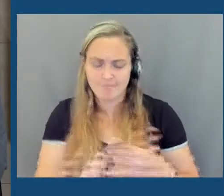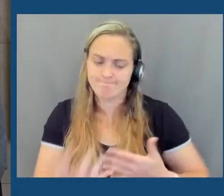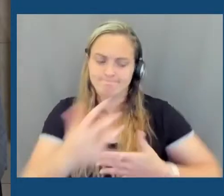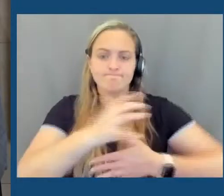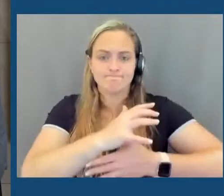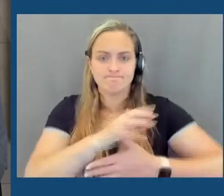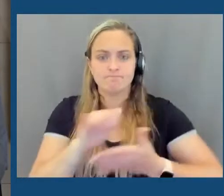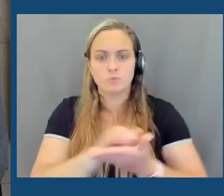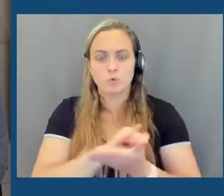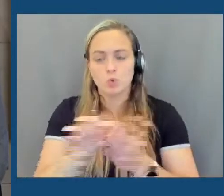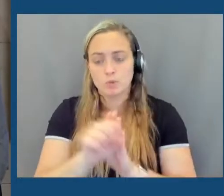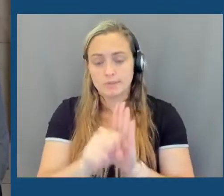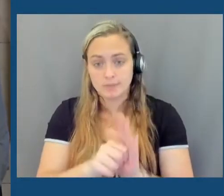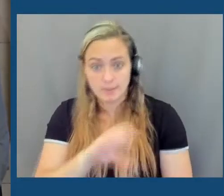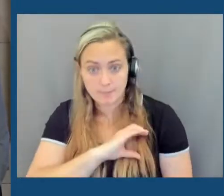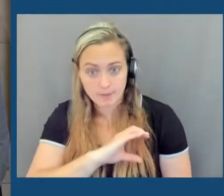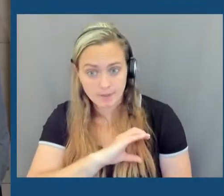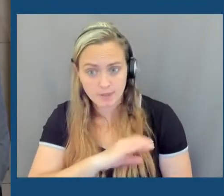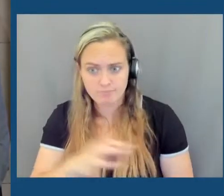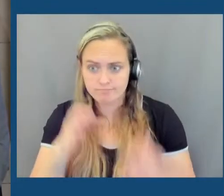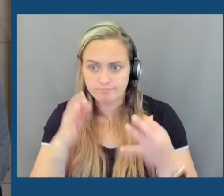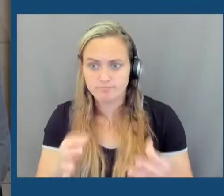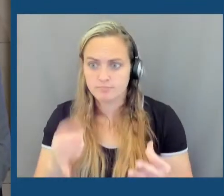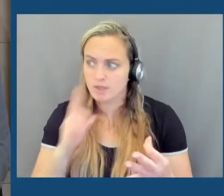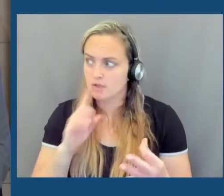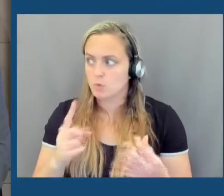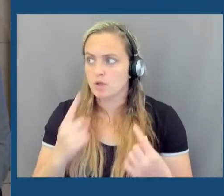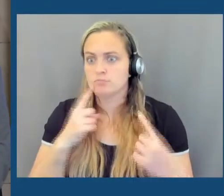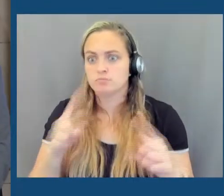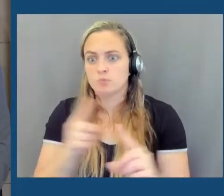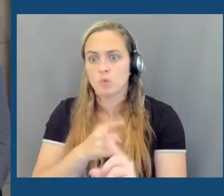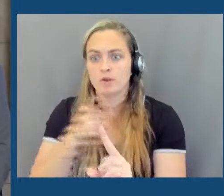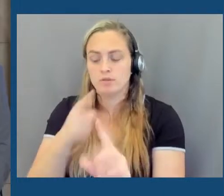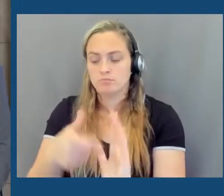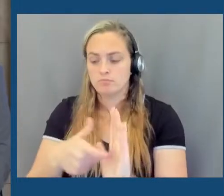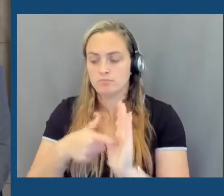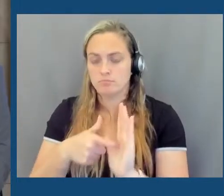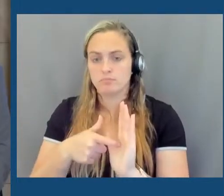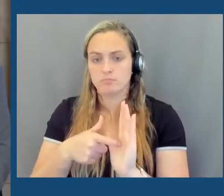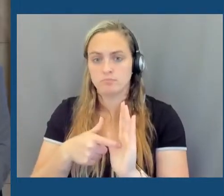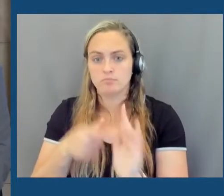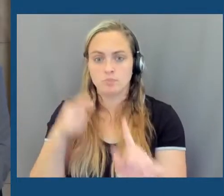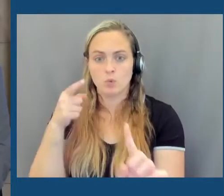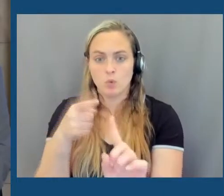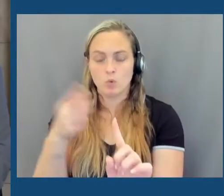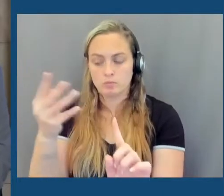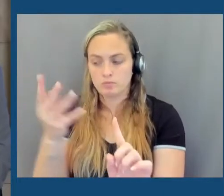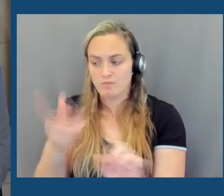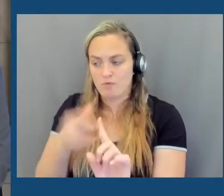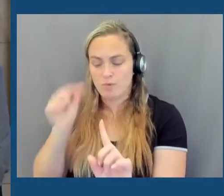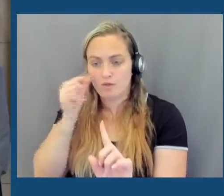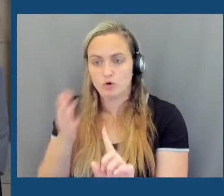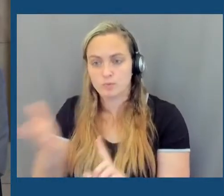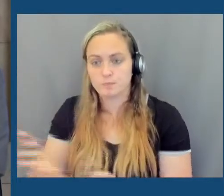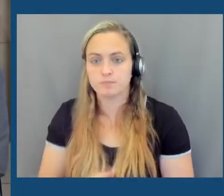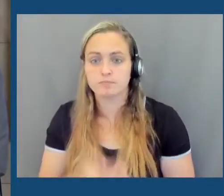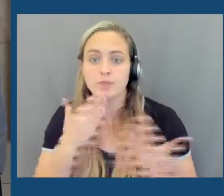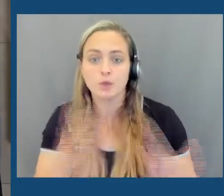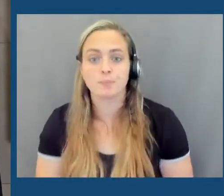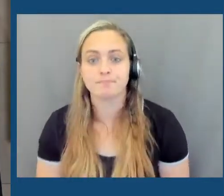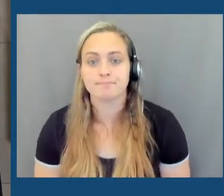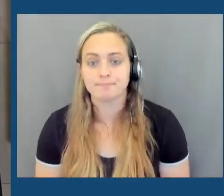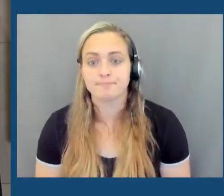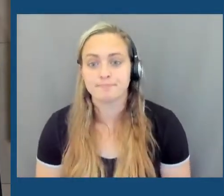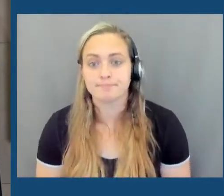the New York State Police, and certainly as we fulfill one of the mandates and missions as presented to us by the Governor. Thank you.